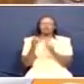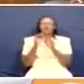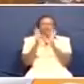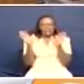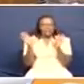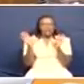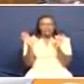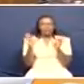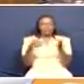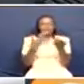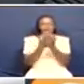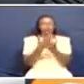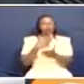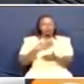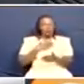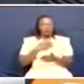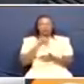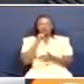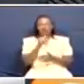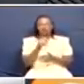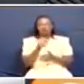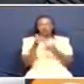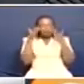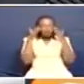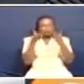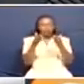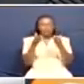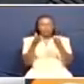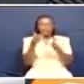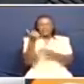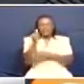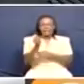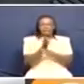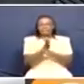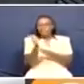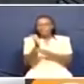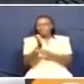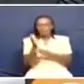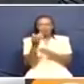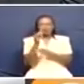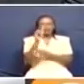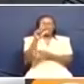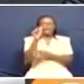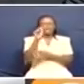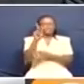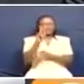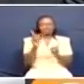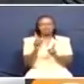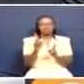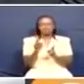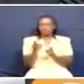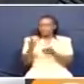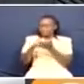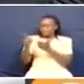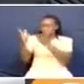my application is not made on behalf of any branch of the law society. Are you coming personally?